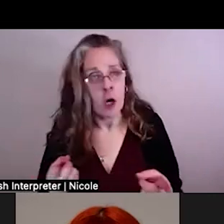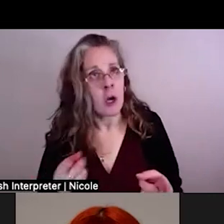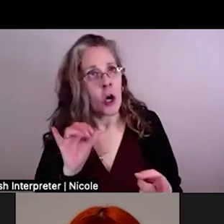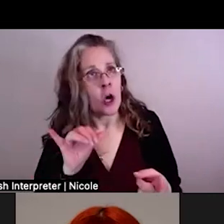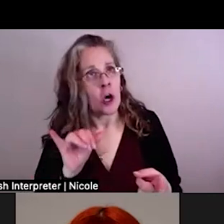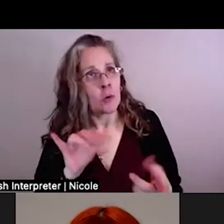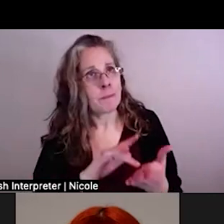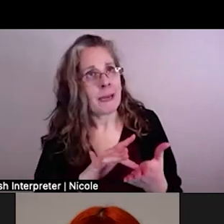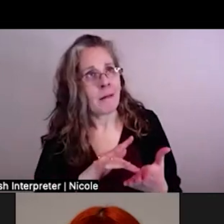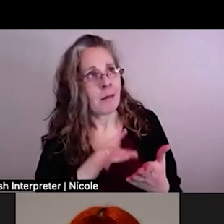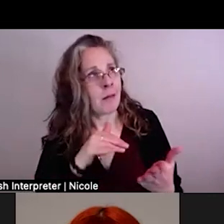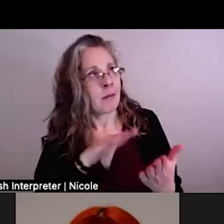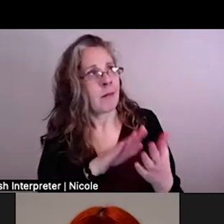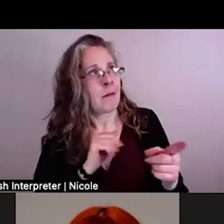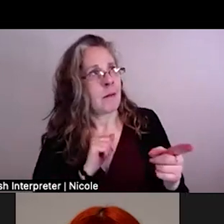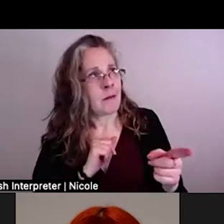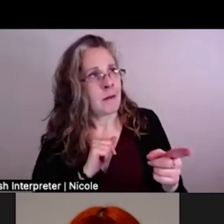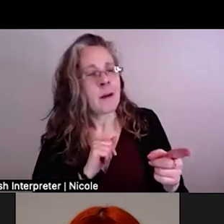Right. To